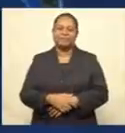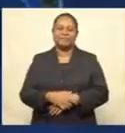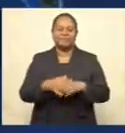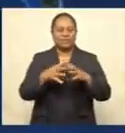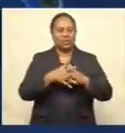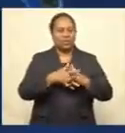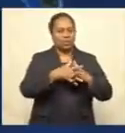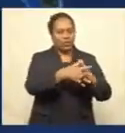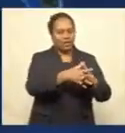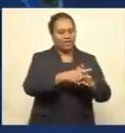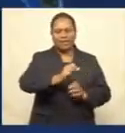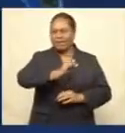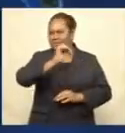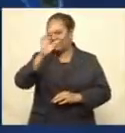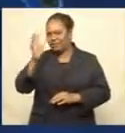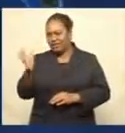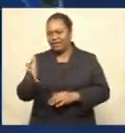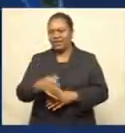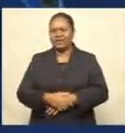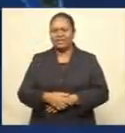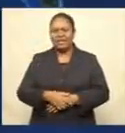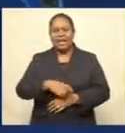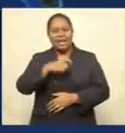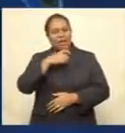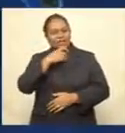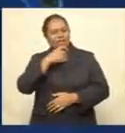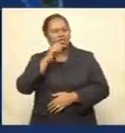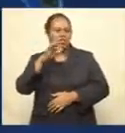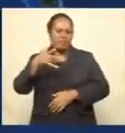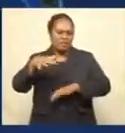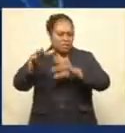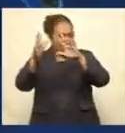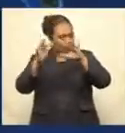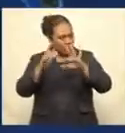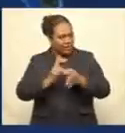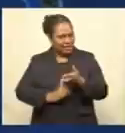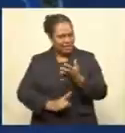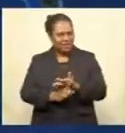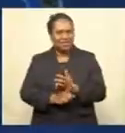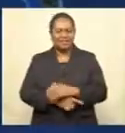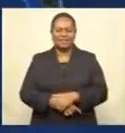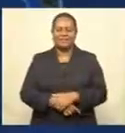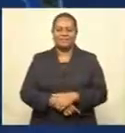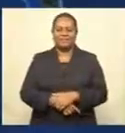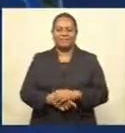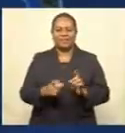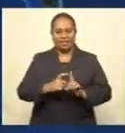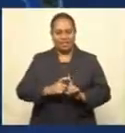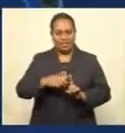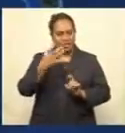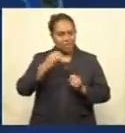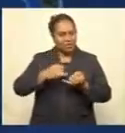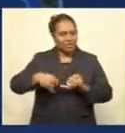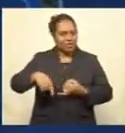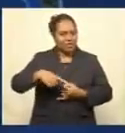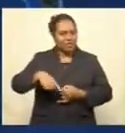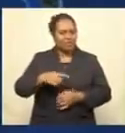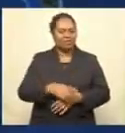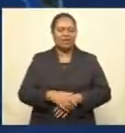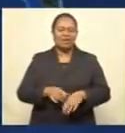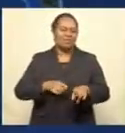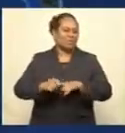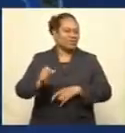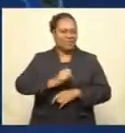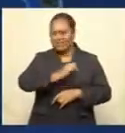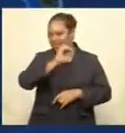west, fine apart from possible afternoon showers, and from Pacific Harbour to Suva, mostly fine